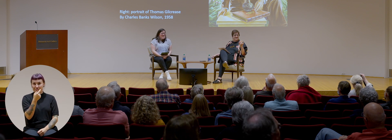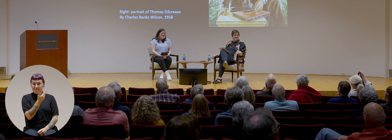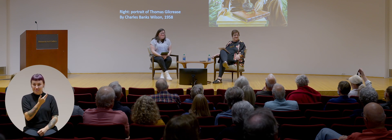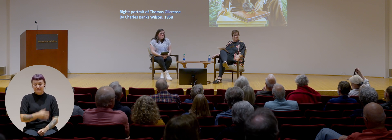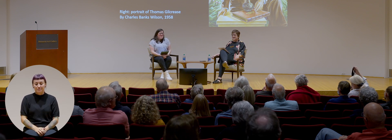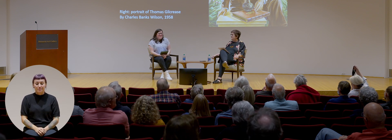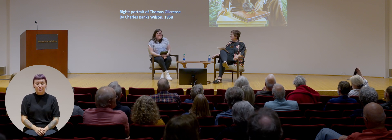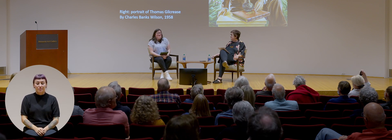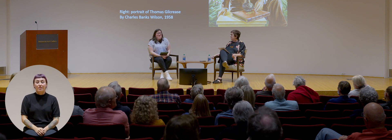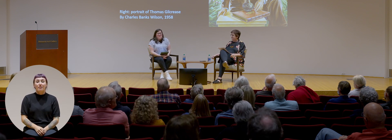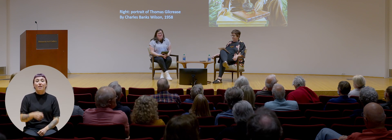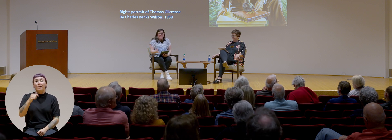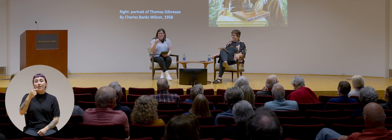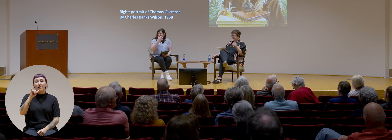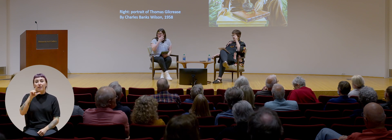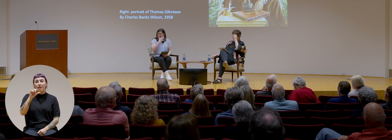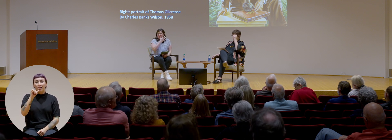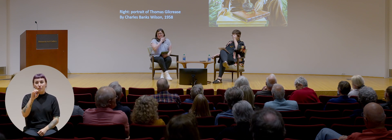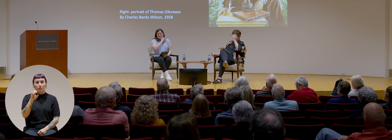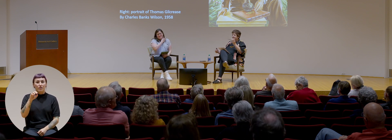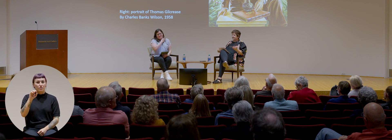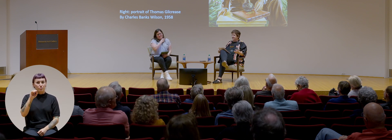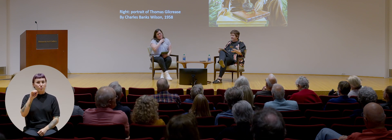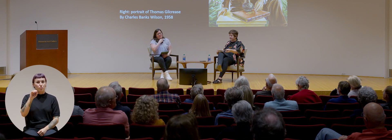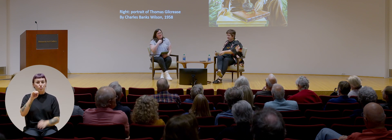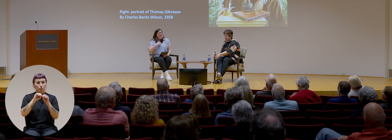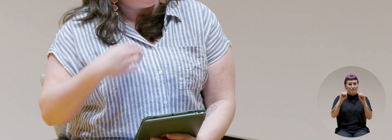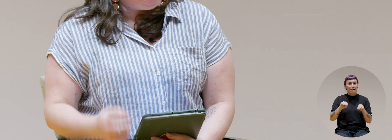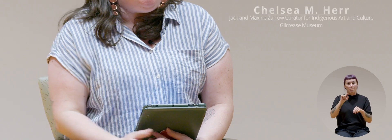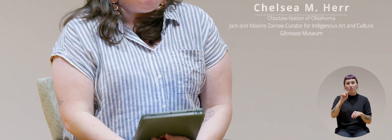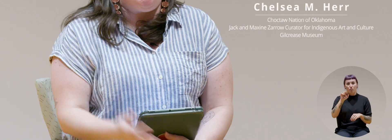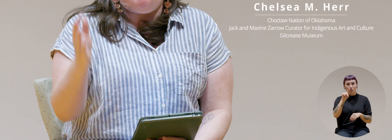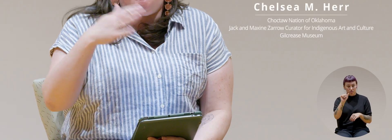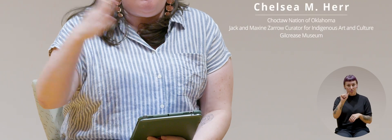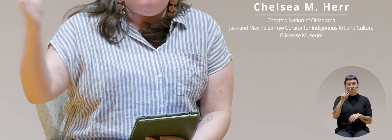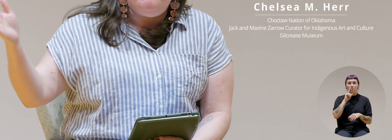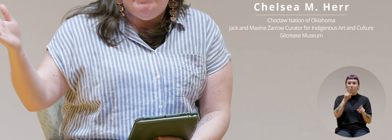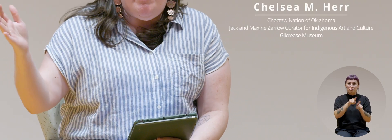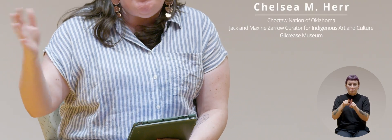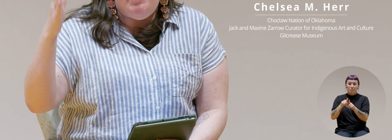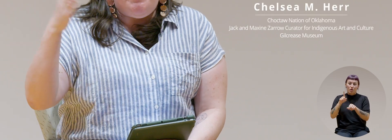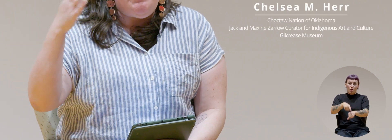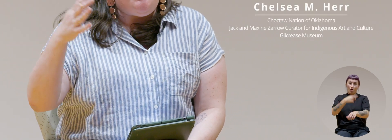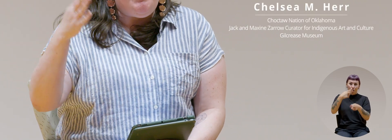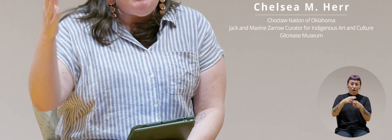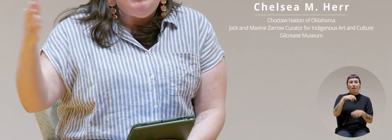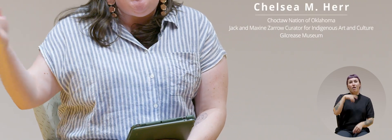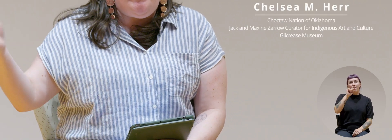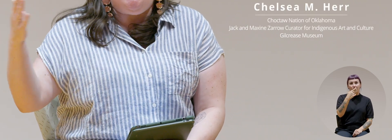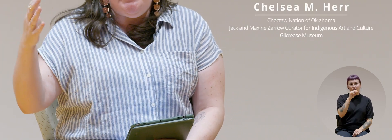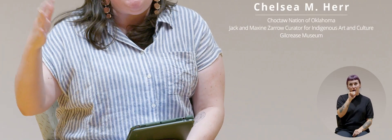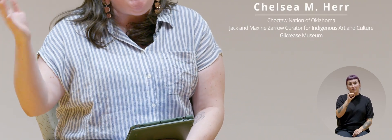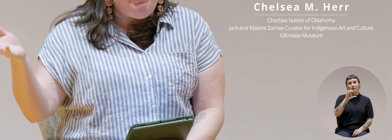So Gilcrease Museum, which is in Tulsa, as Sarah mentioned. Also, the long name is the Thomas Gilcrease